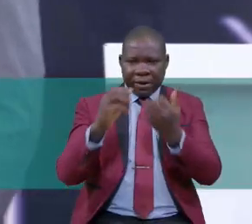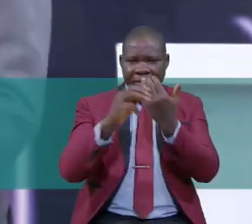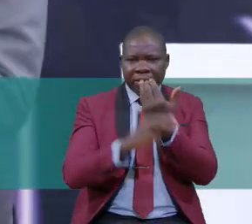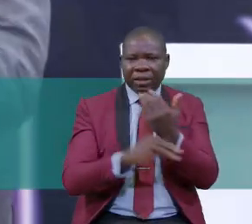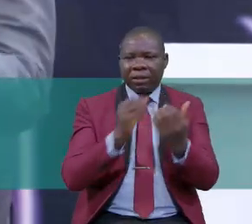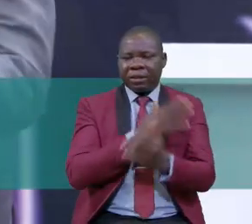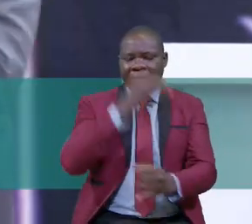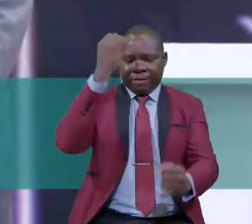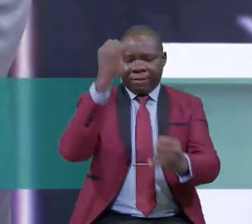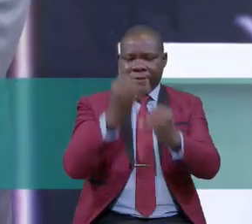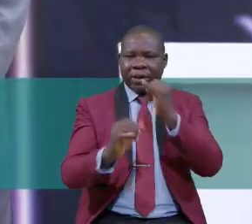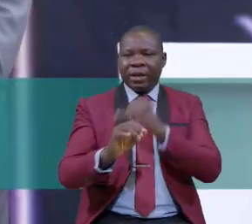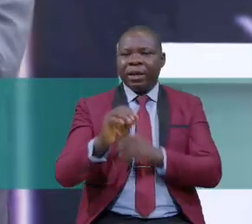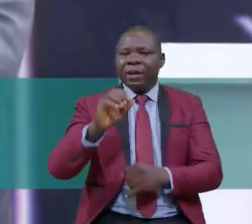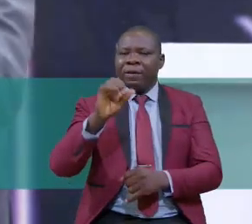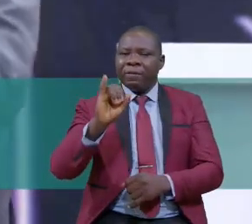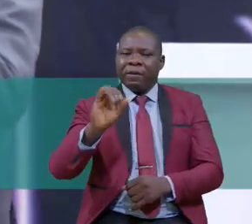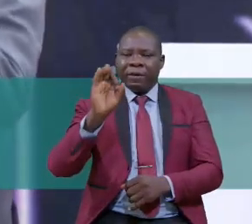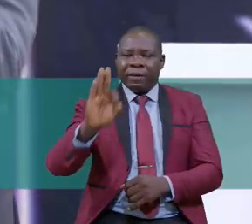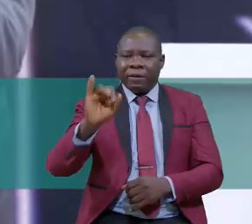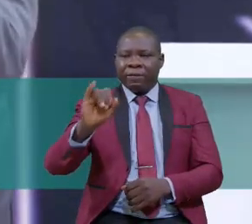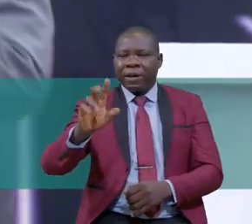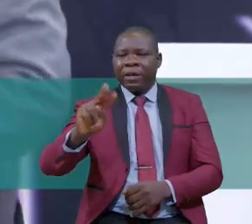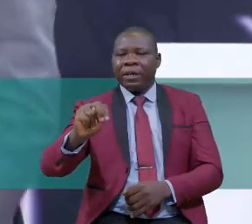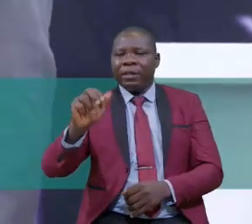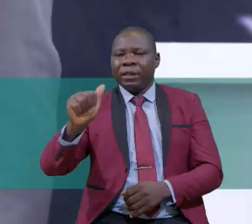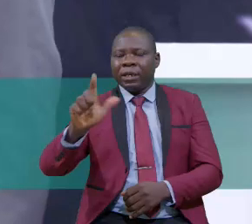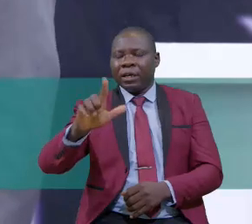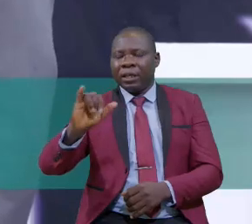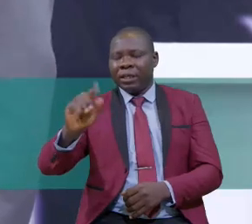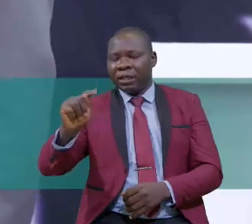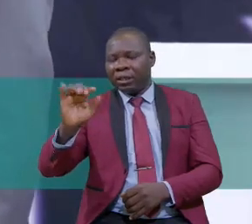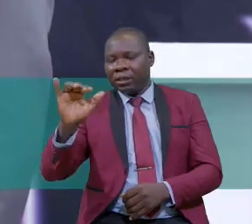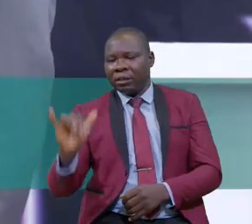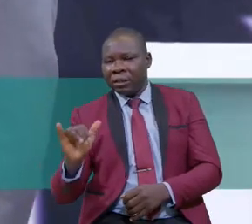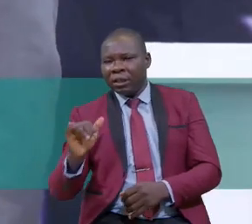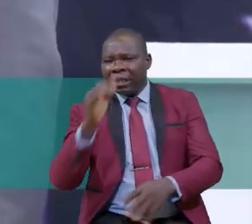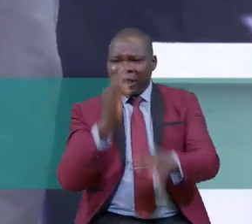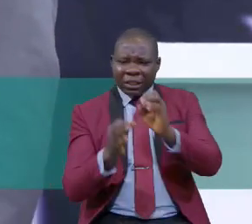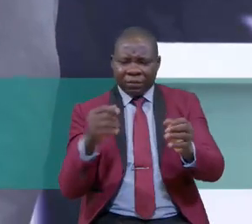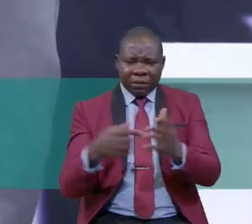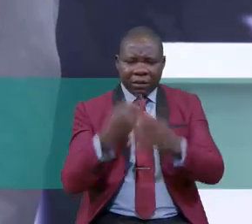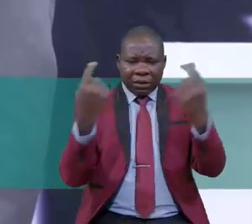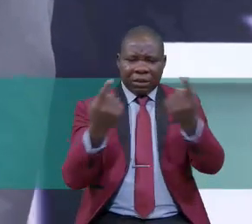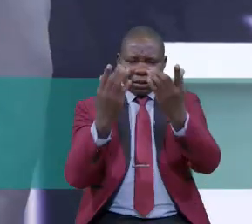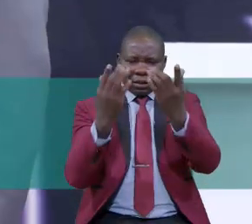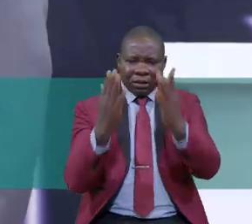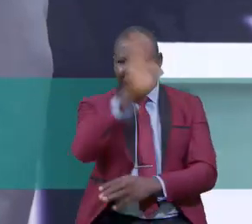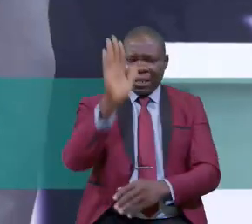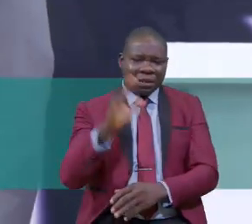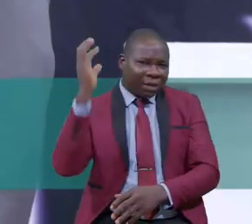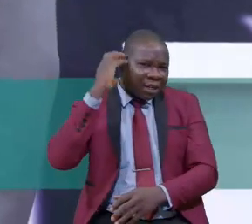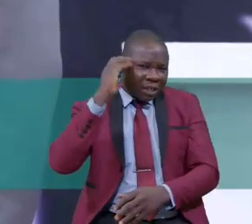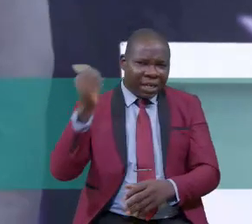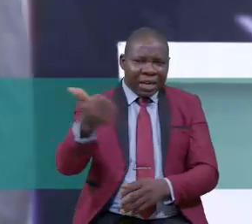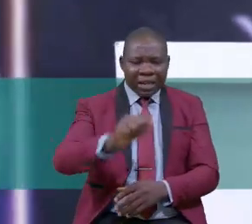sinner never hears any other person preach about salvation, I'm going to let him know this is